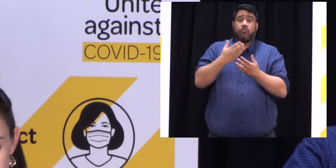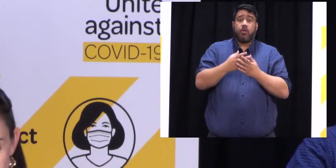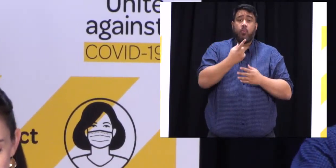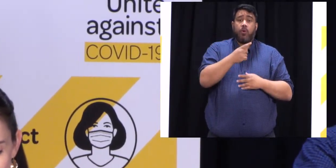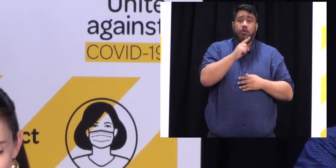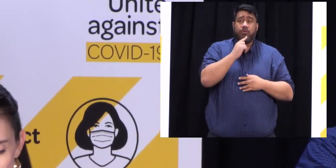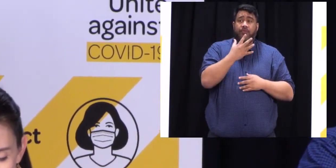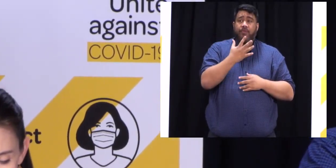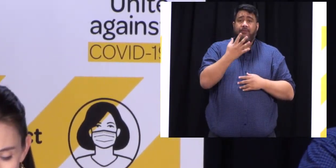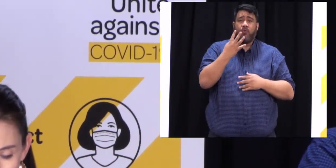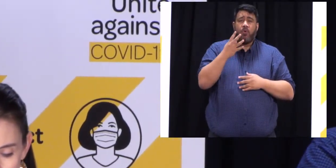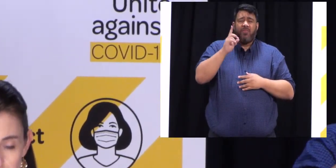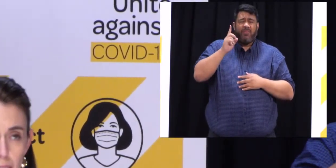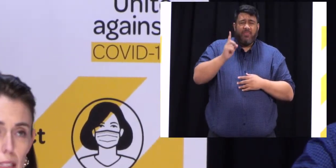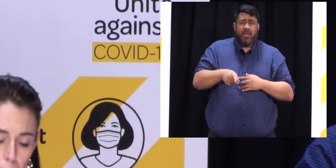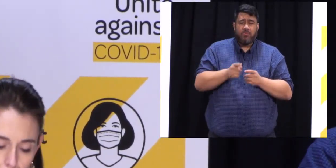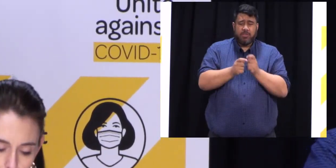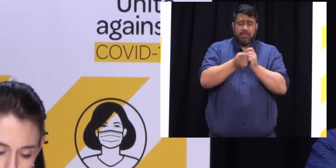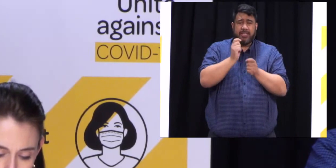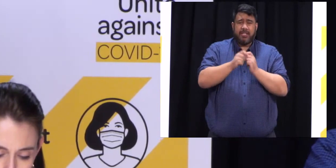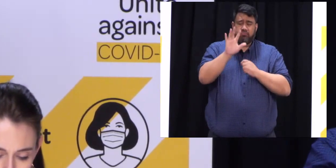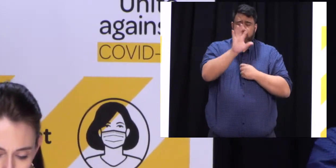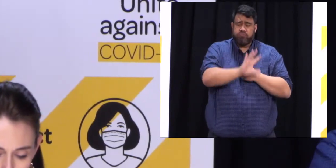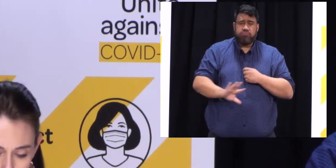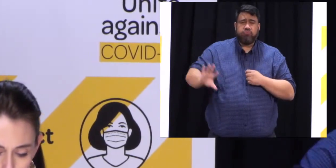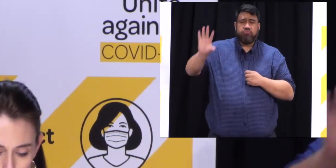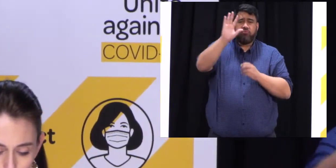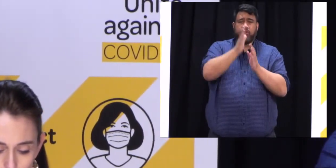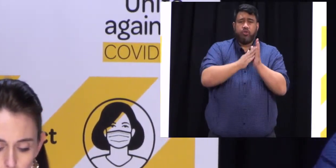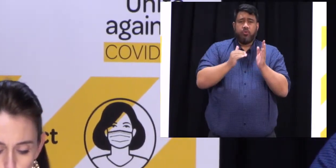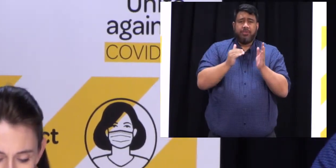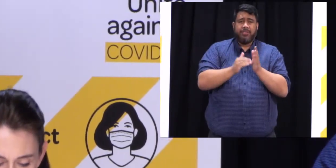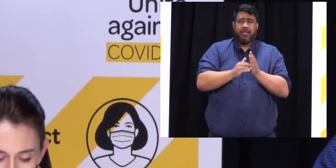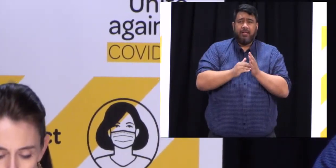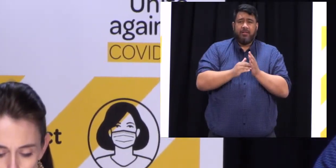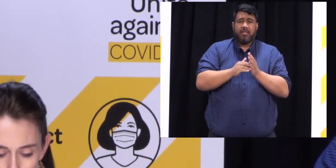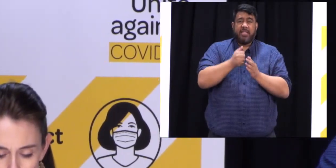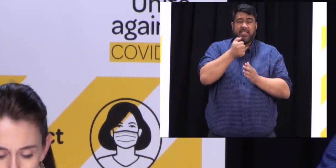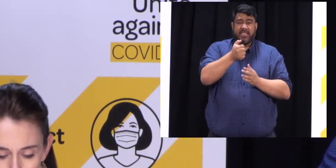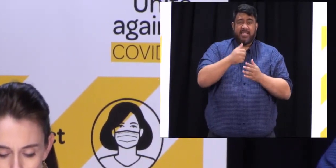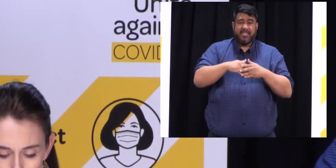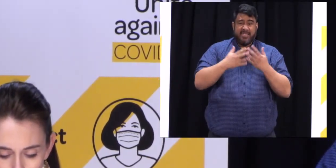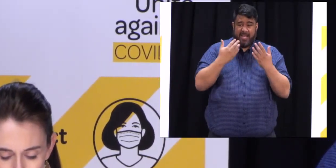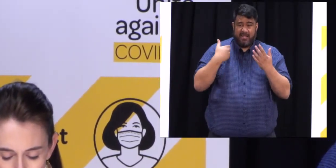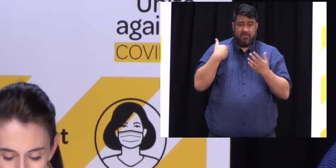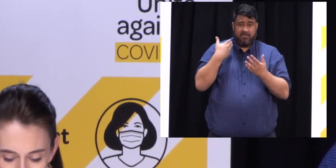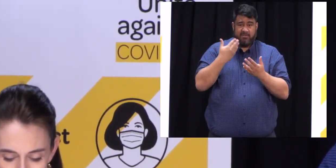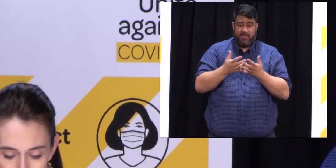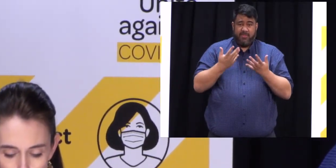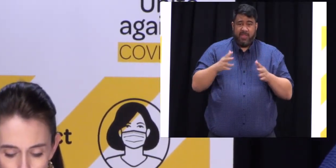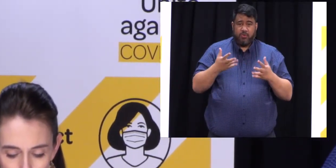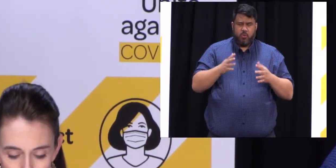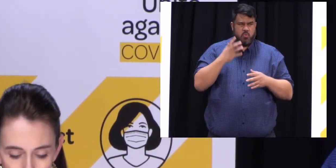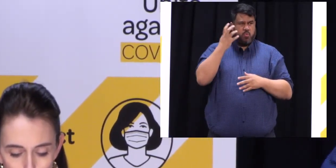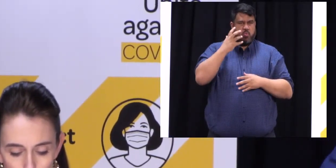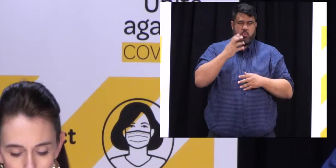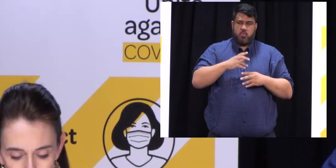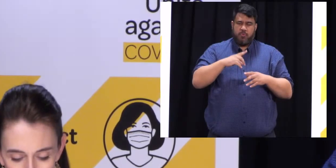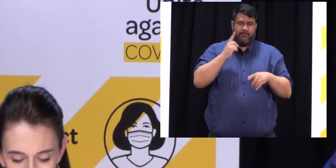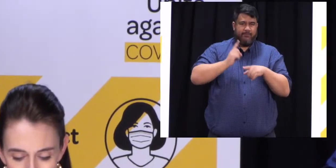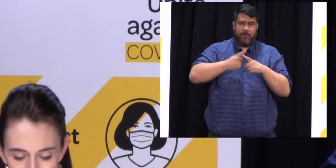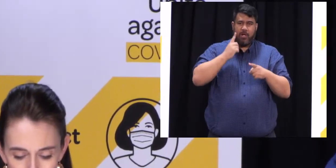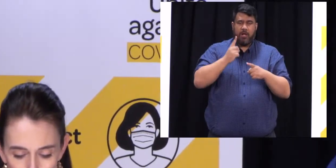154,439 tests across New Zealand in the past 6 days, a record amount of testing for a 6-day period